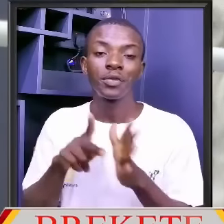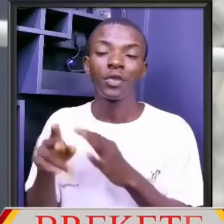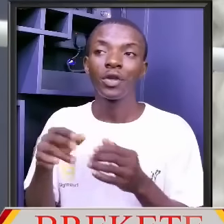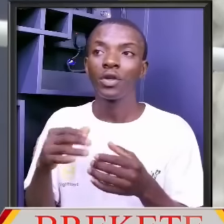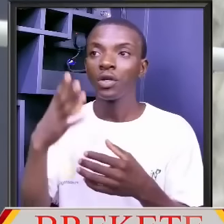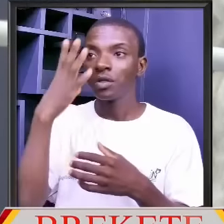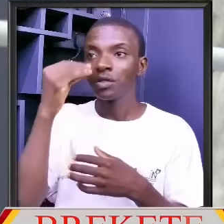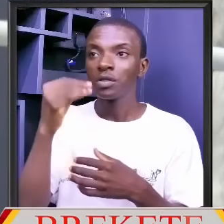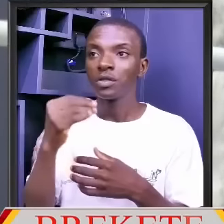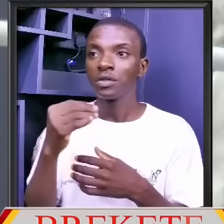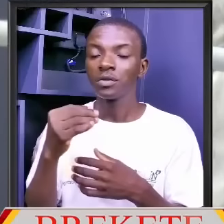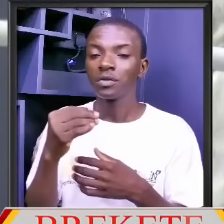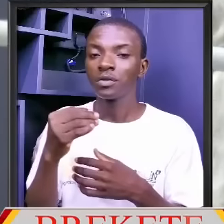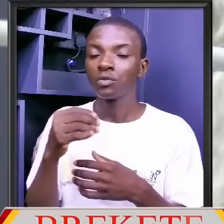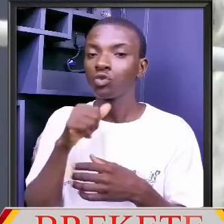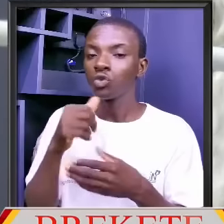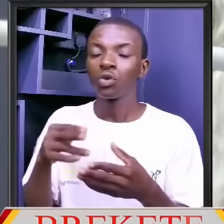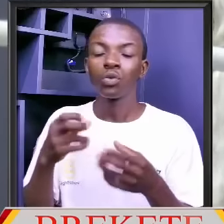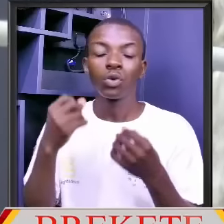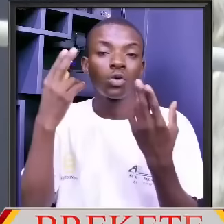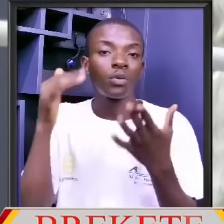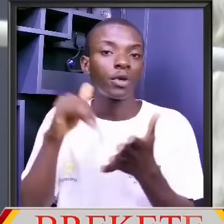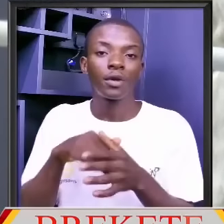She sleep, she no wake up. She not wake up.